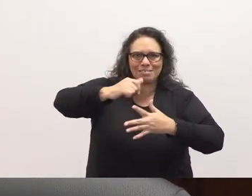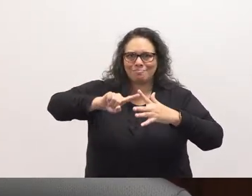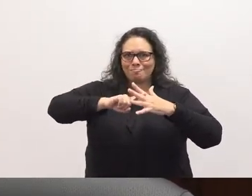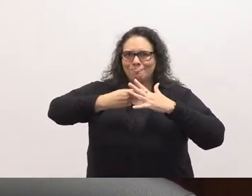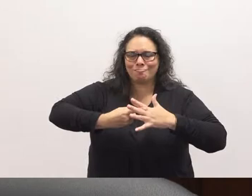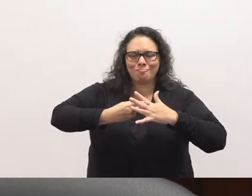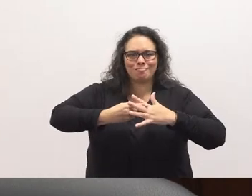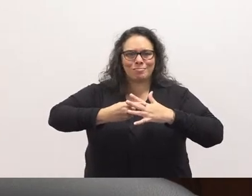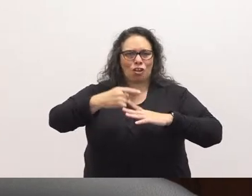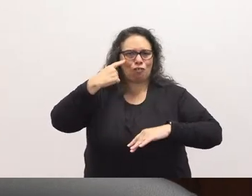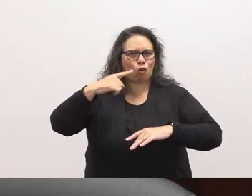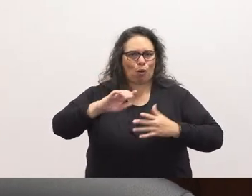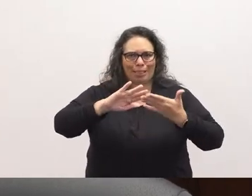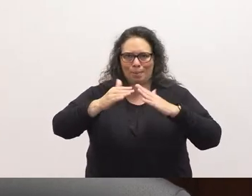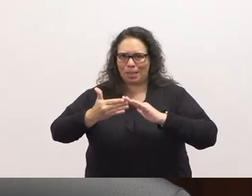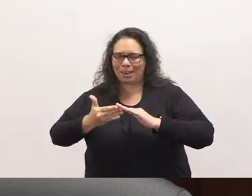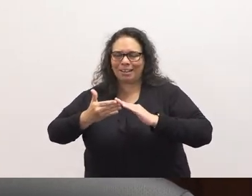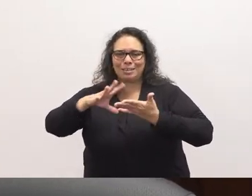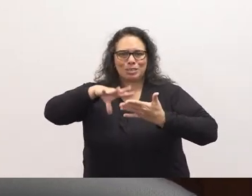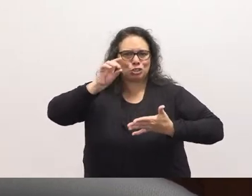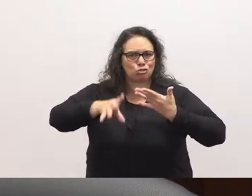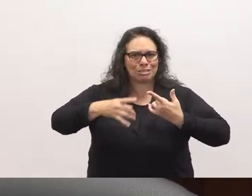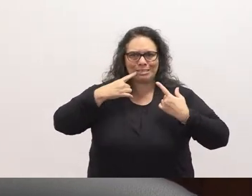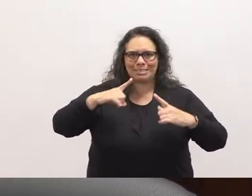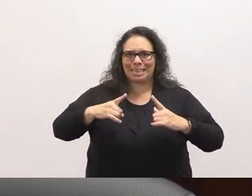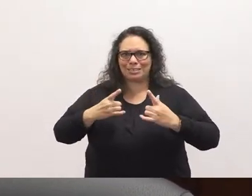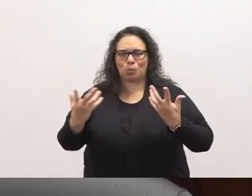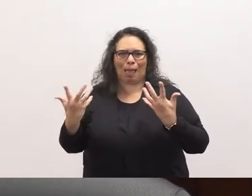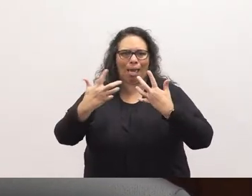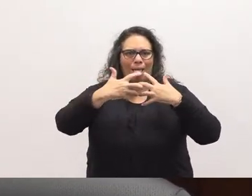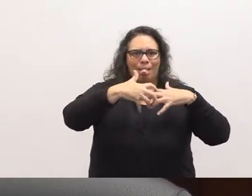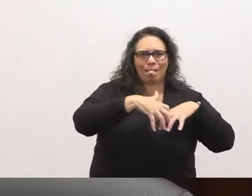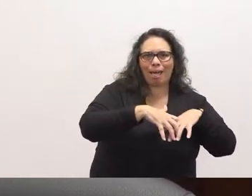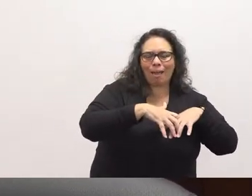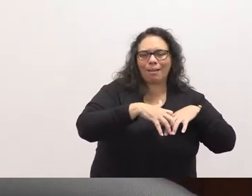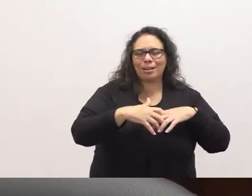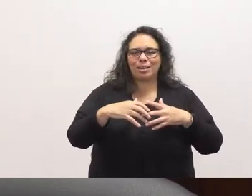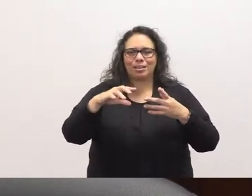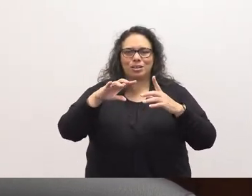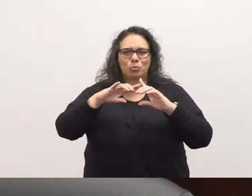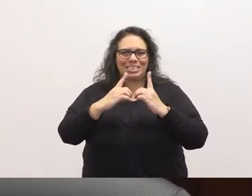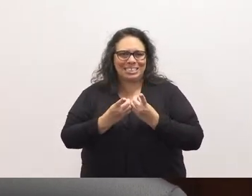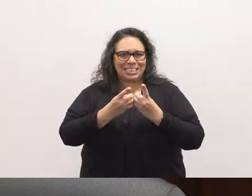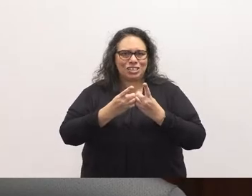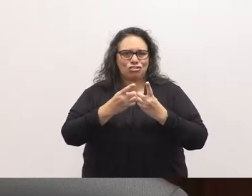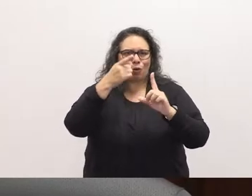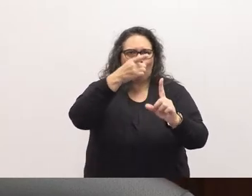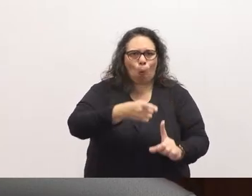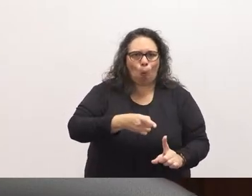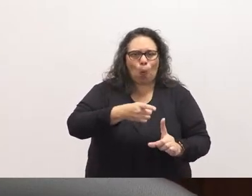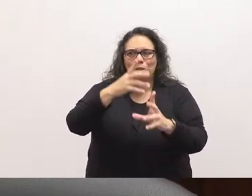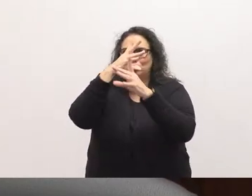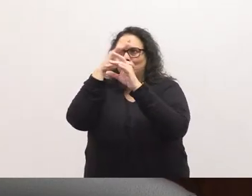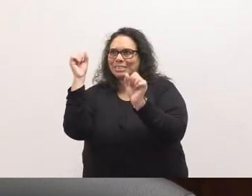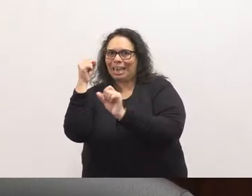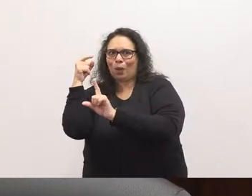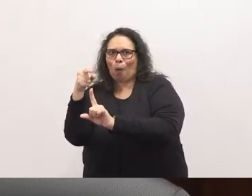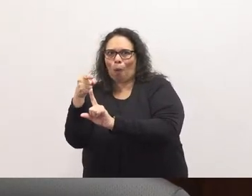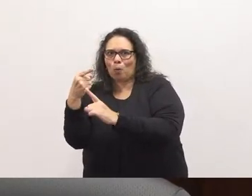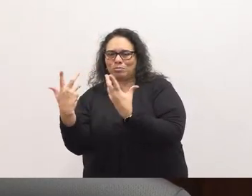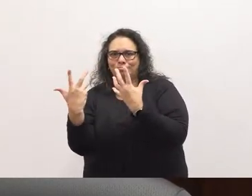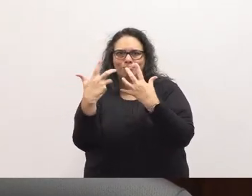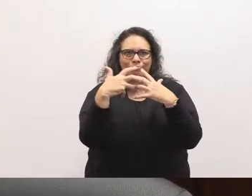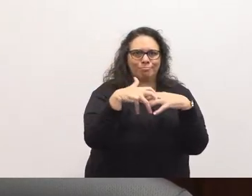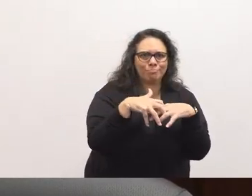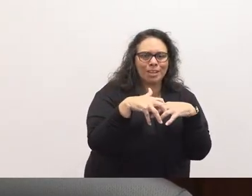our community around student success, so that we can align with our district goals and with our superintendent goals, and so that we can,